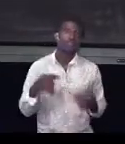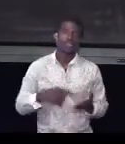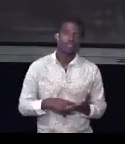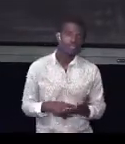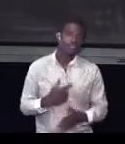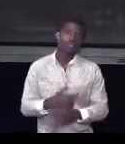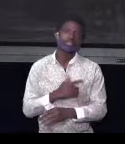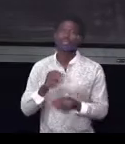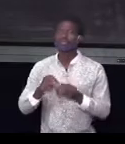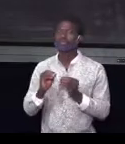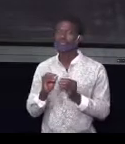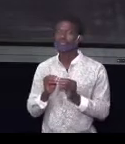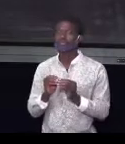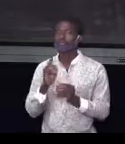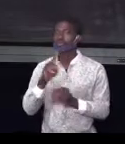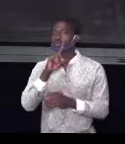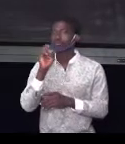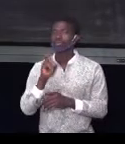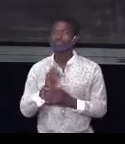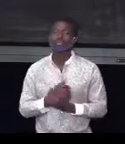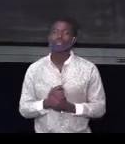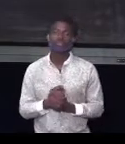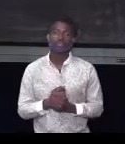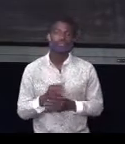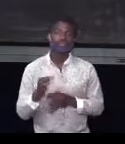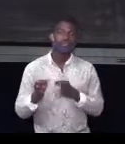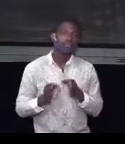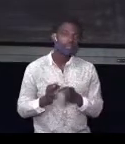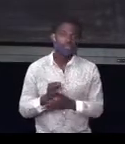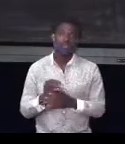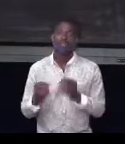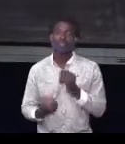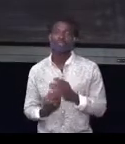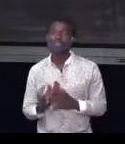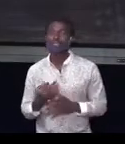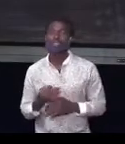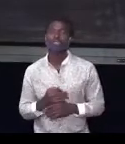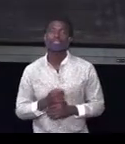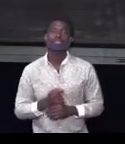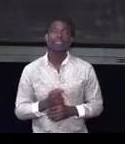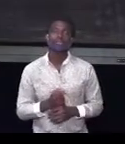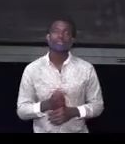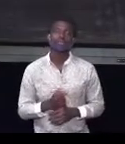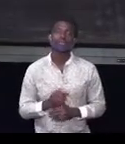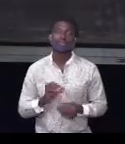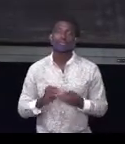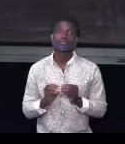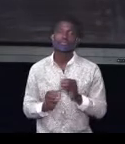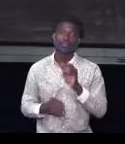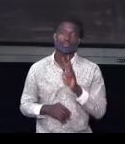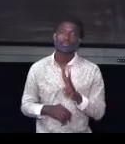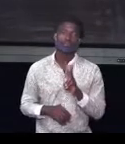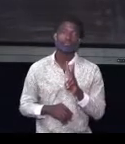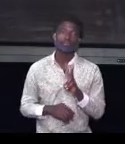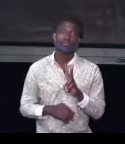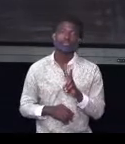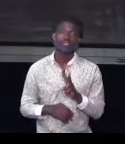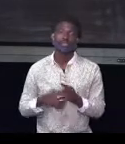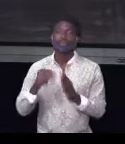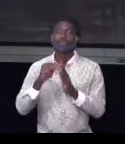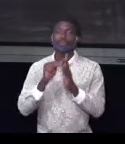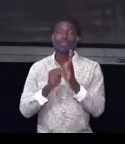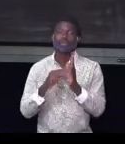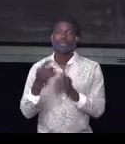lesson. Question number 1, define fertilizer. Question number